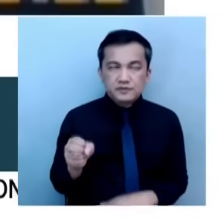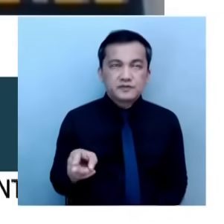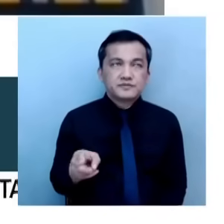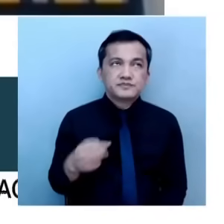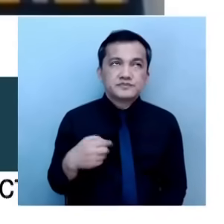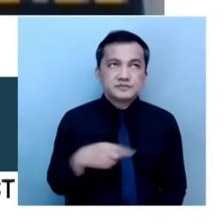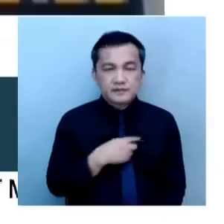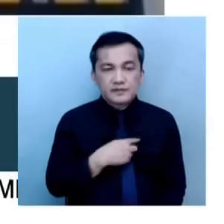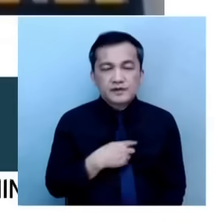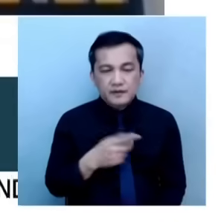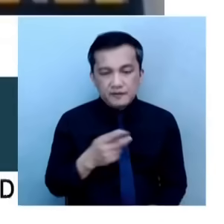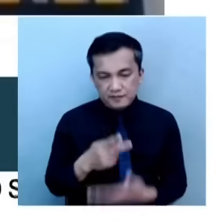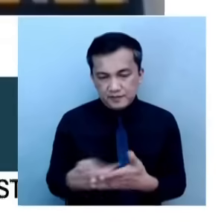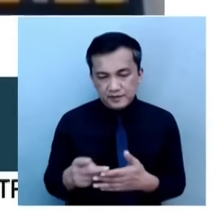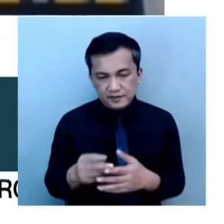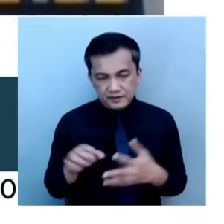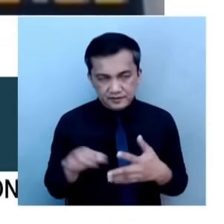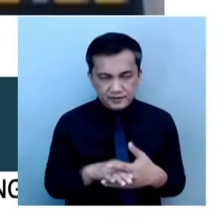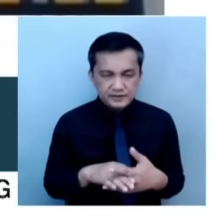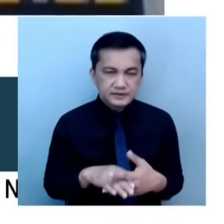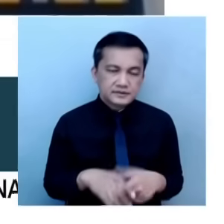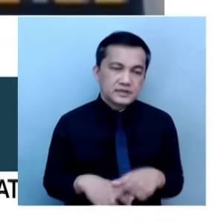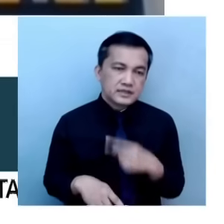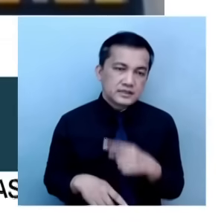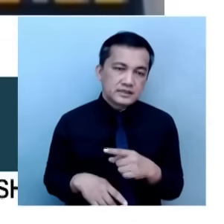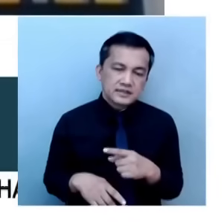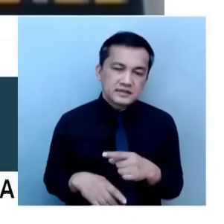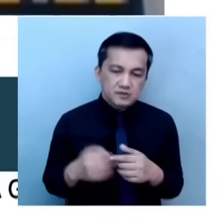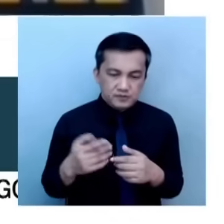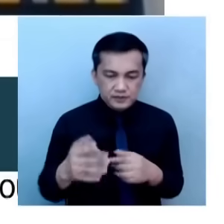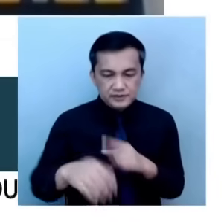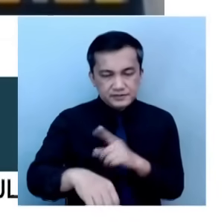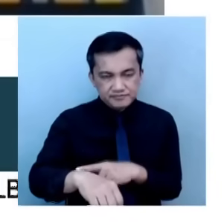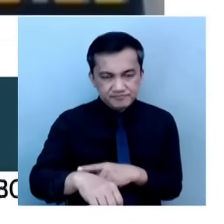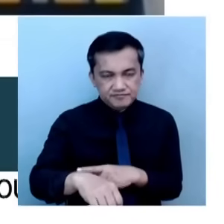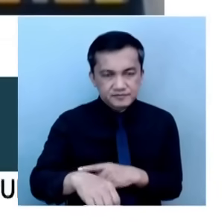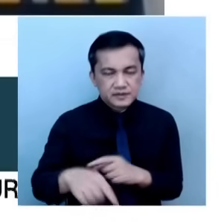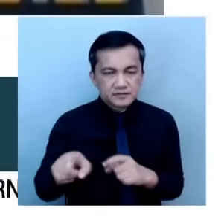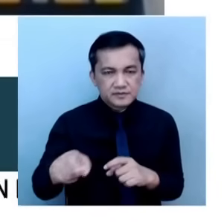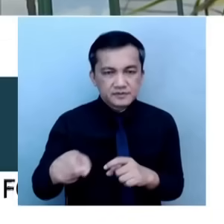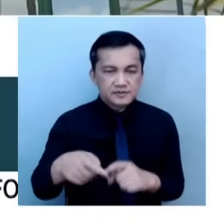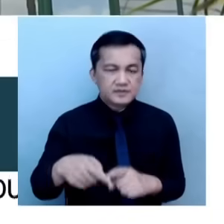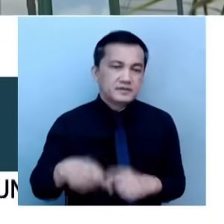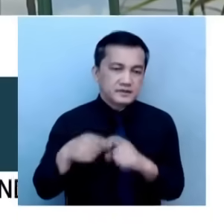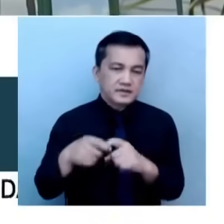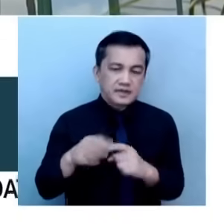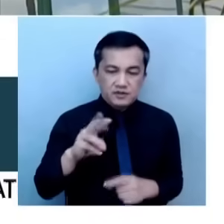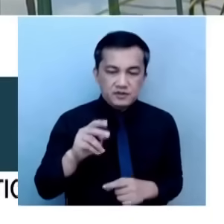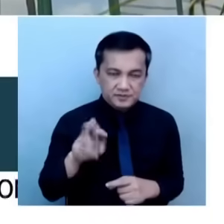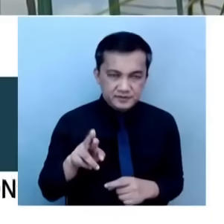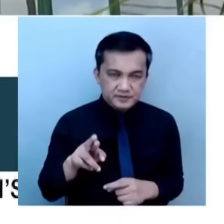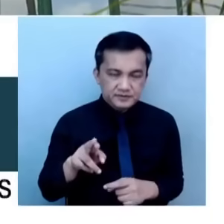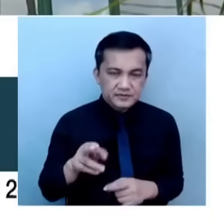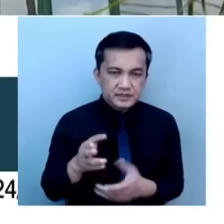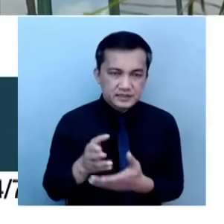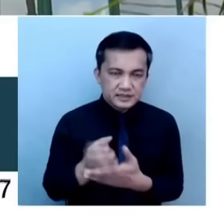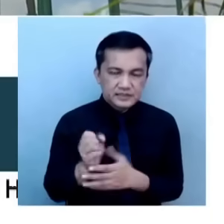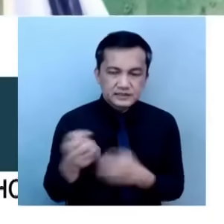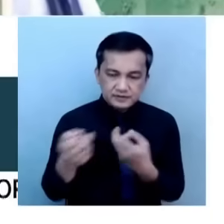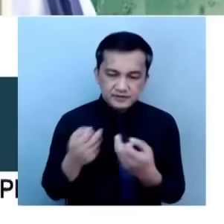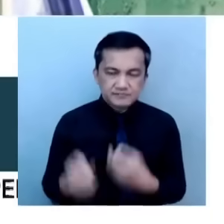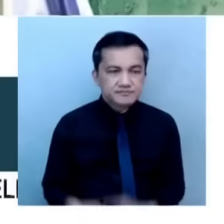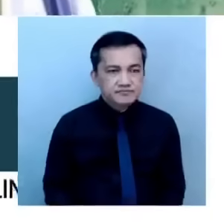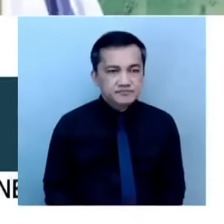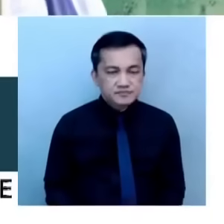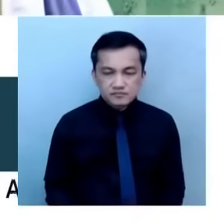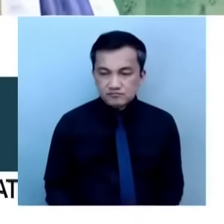failure to file their written answer within the given period shall be considered na po na waiver of their right to explain. In which case, kung ano po